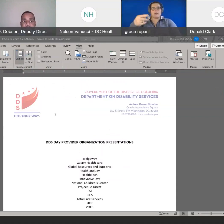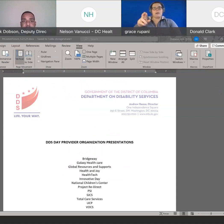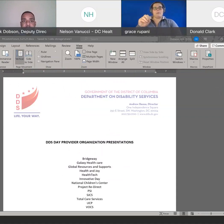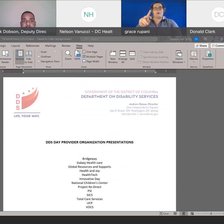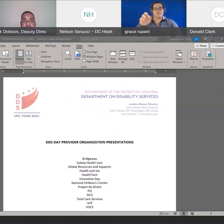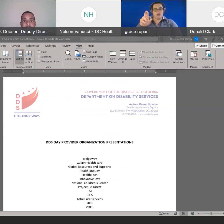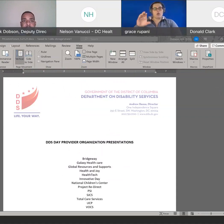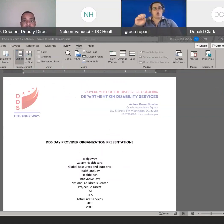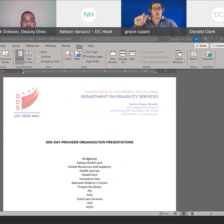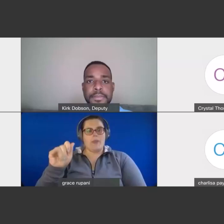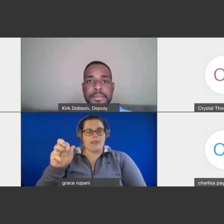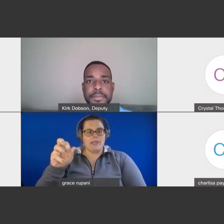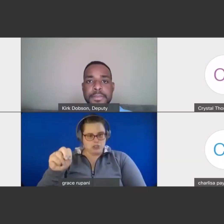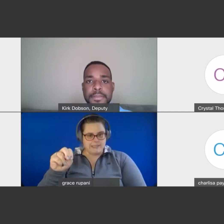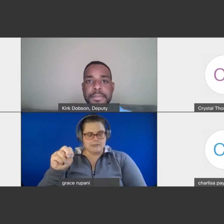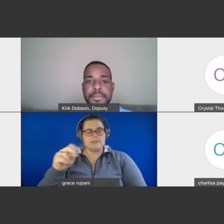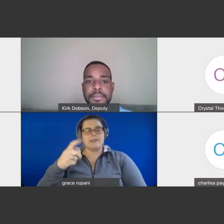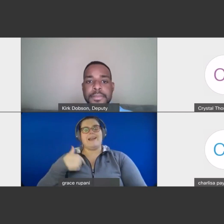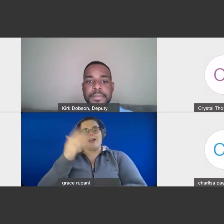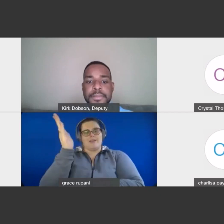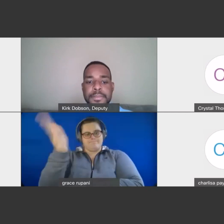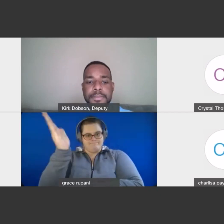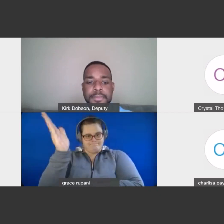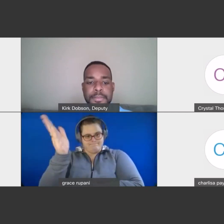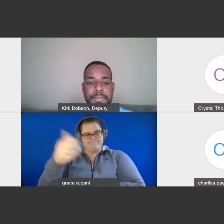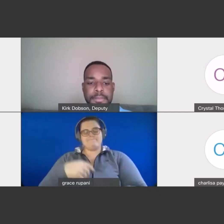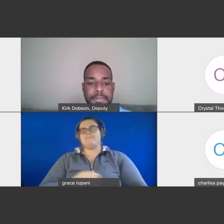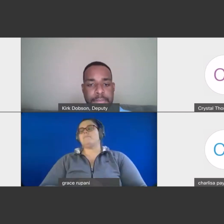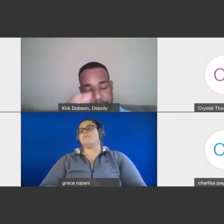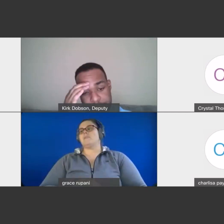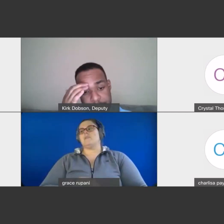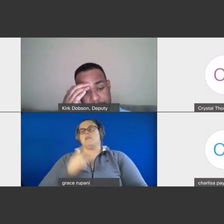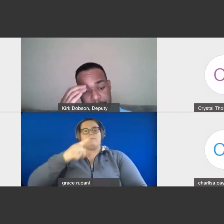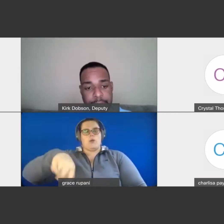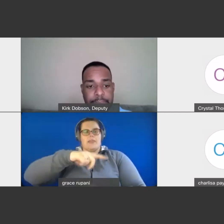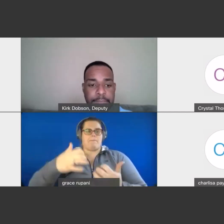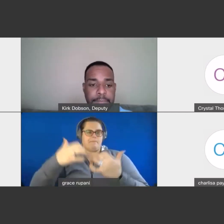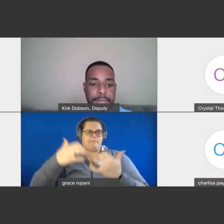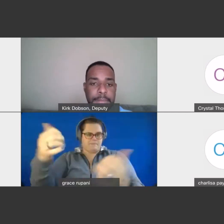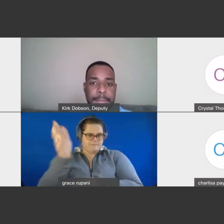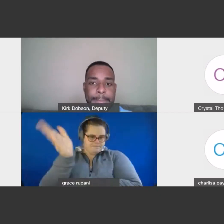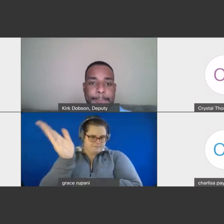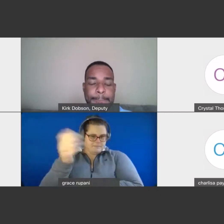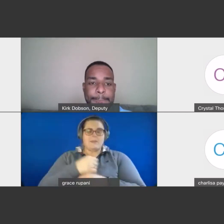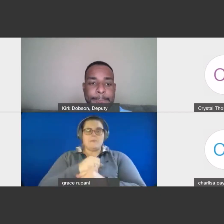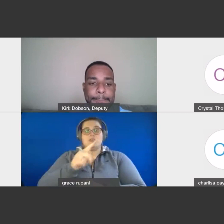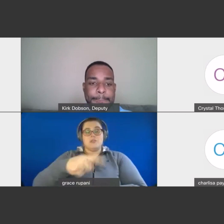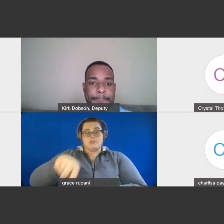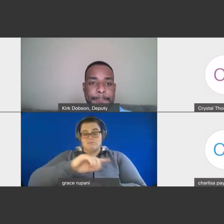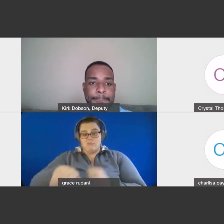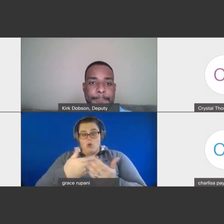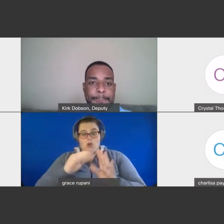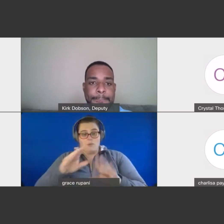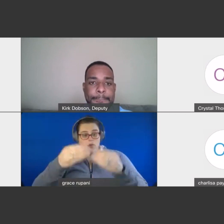DDS providers, I just wanted to make sure that all the providers that have applied to participate in